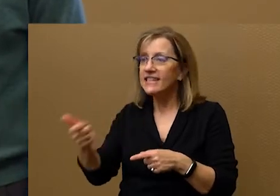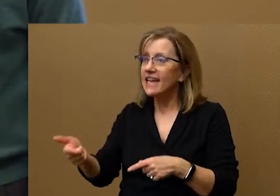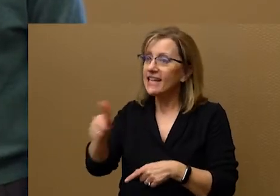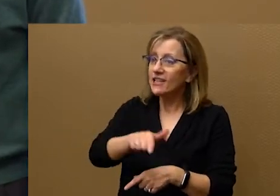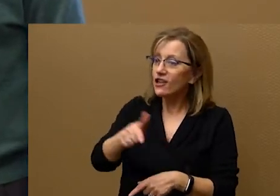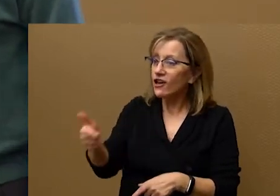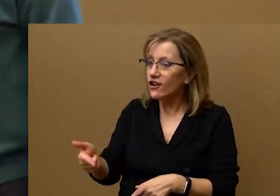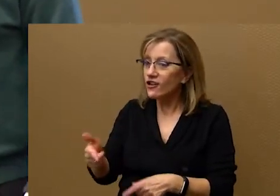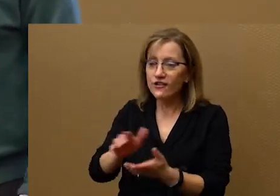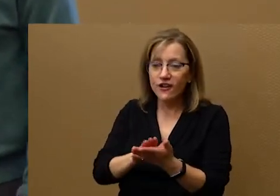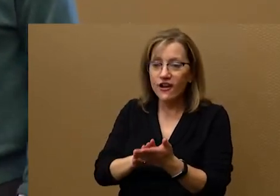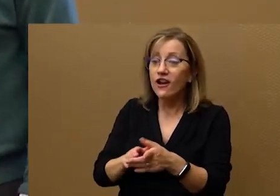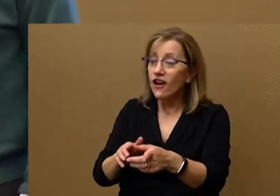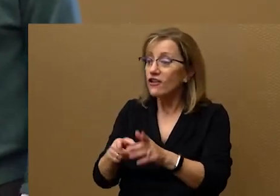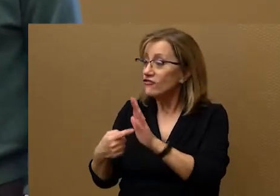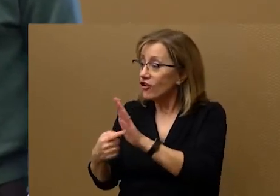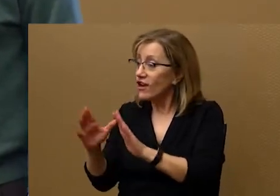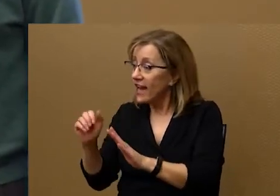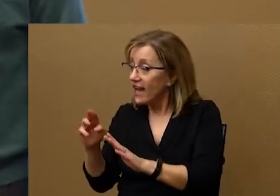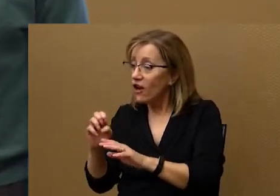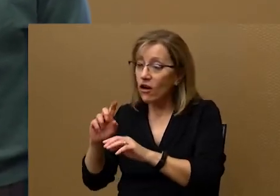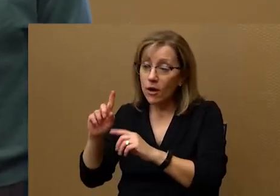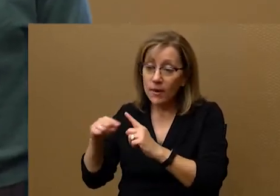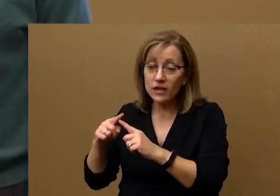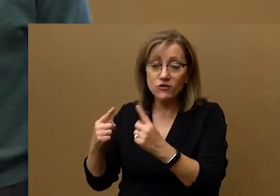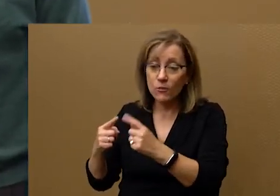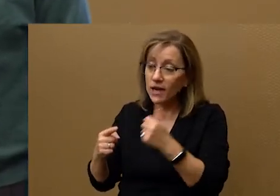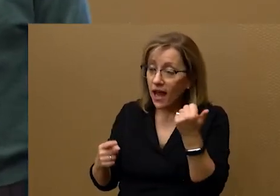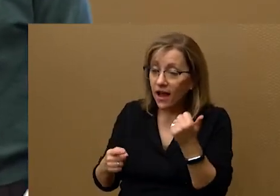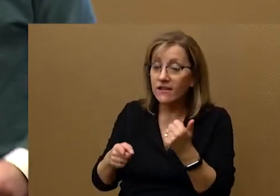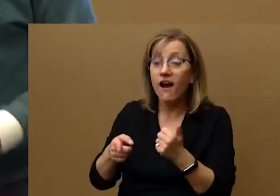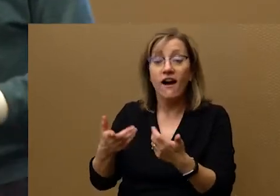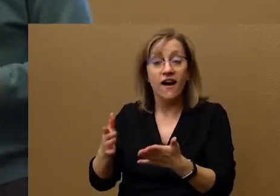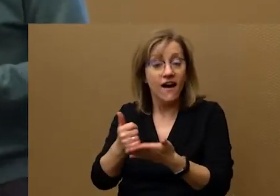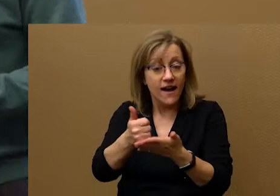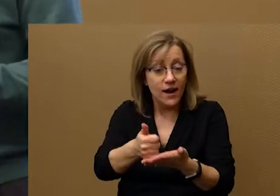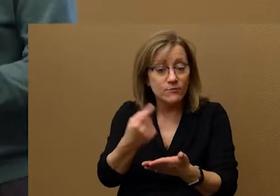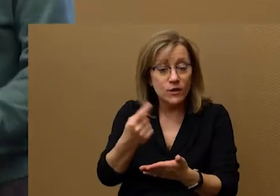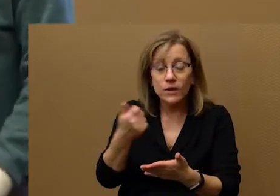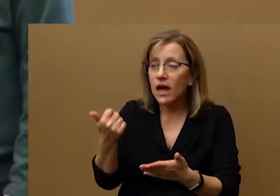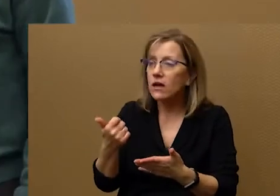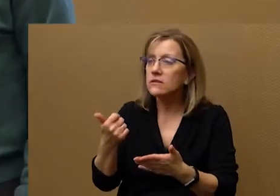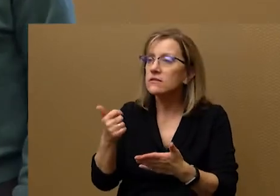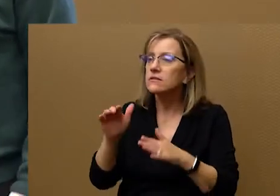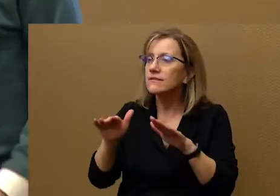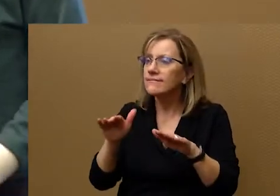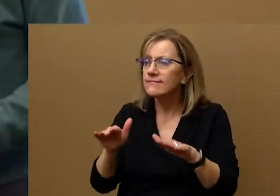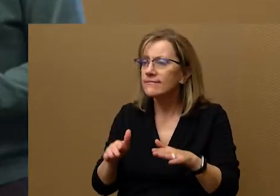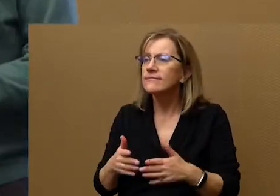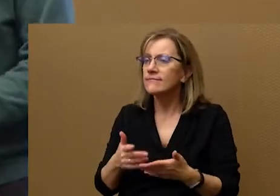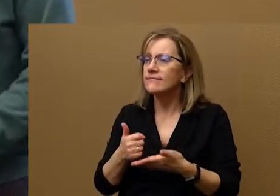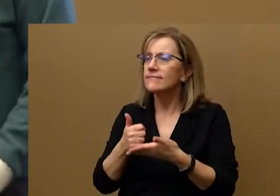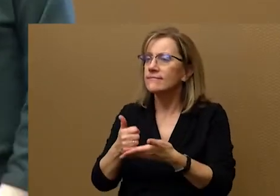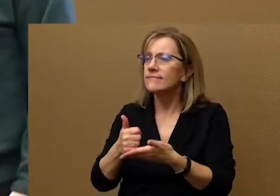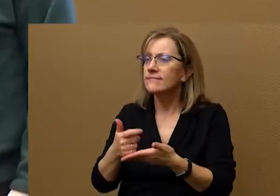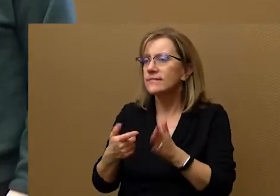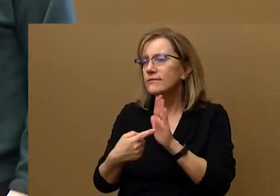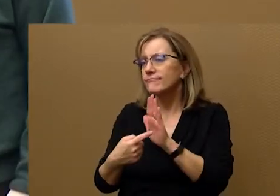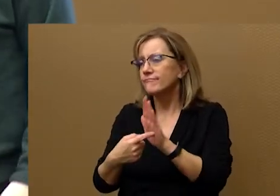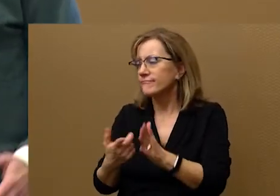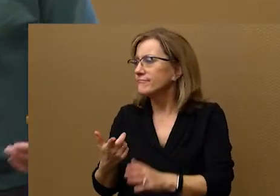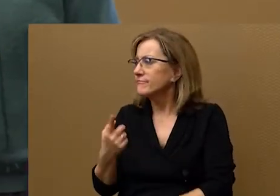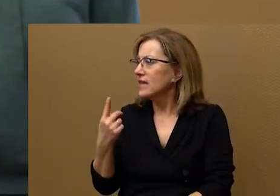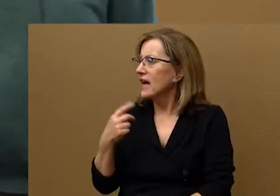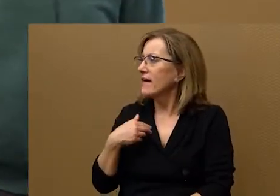used? That was listening. That was taking turns. That was showing caring about another person. That was helping another